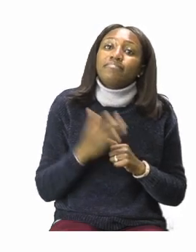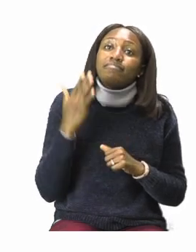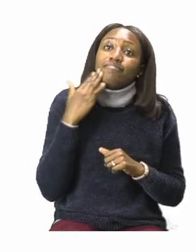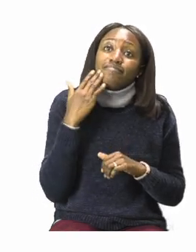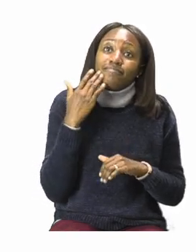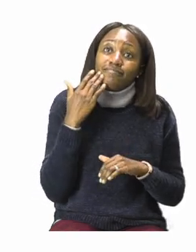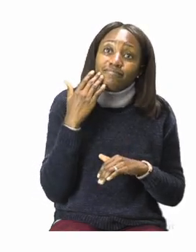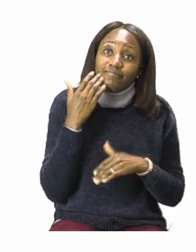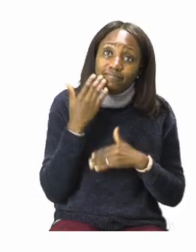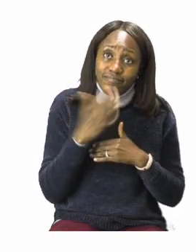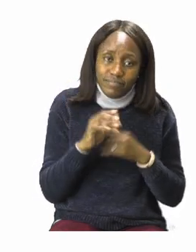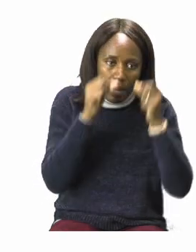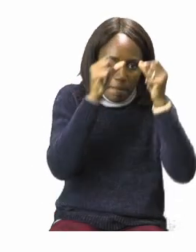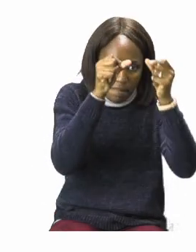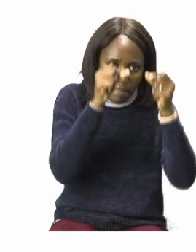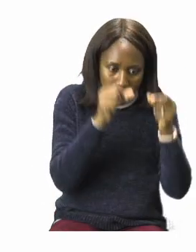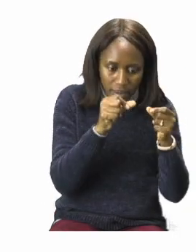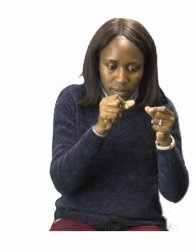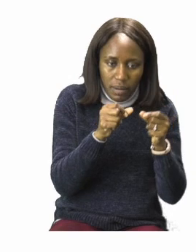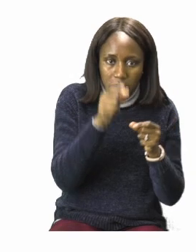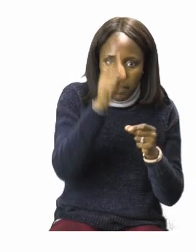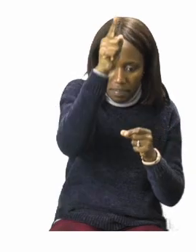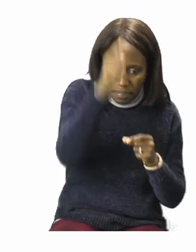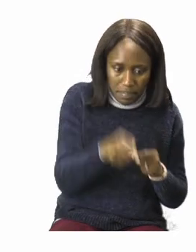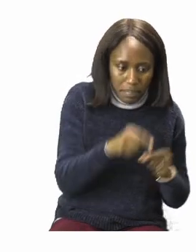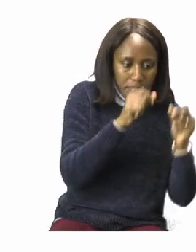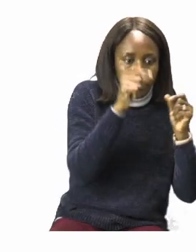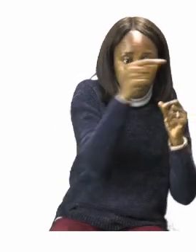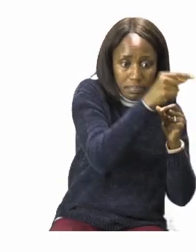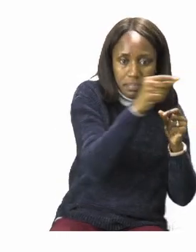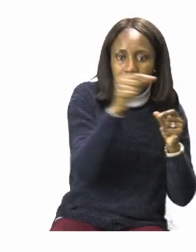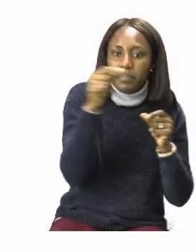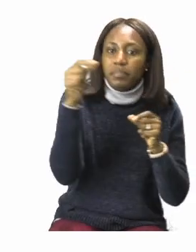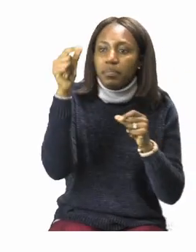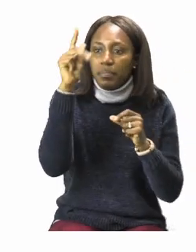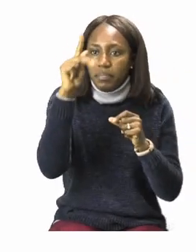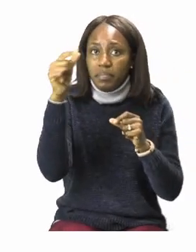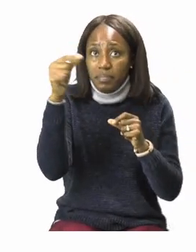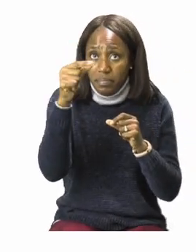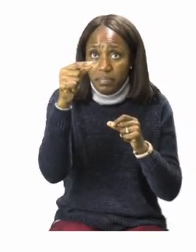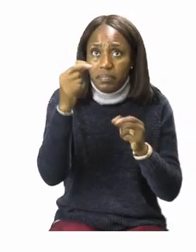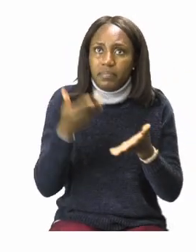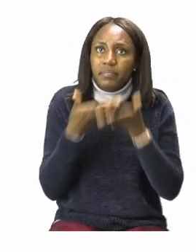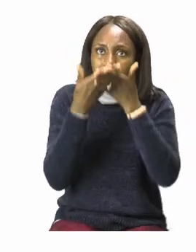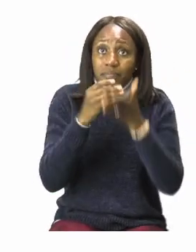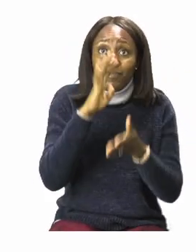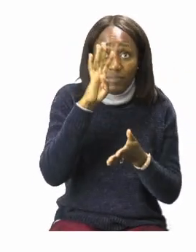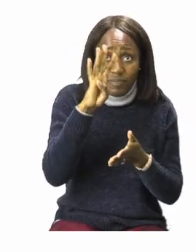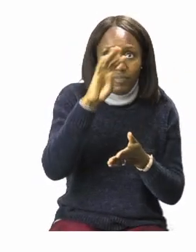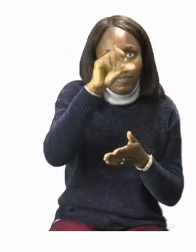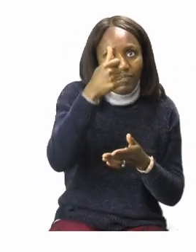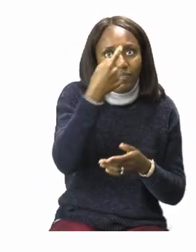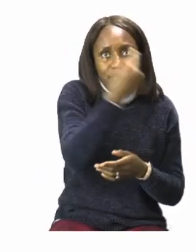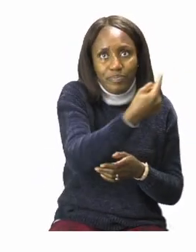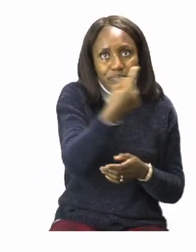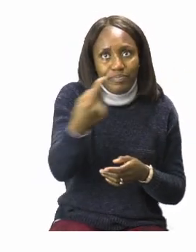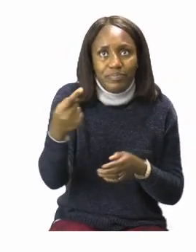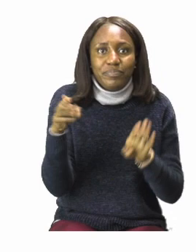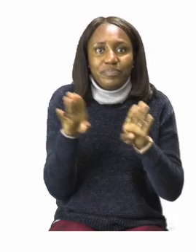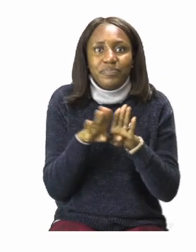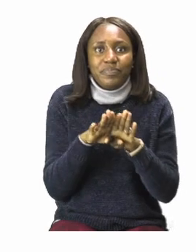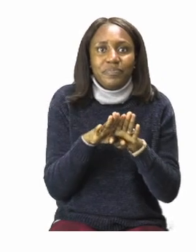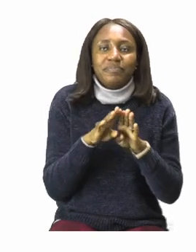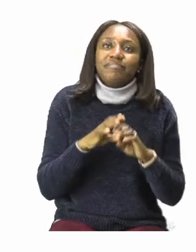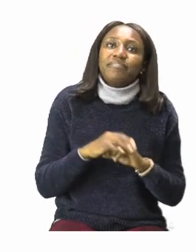that, paste it in the correct column. So we're going to only do 4 together, and then I'm going to leave the cutting and pasting to